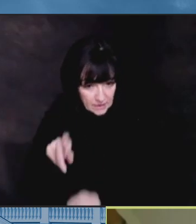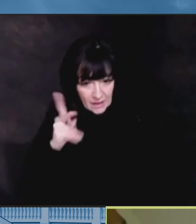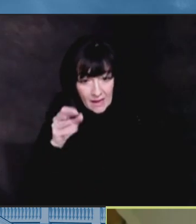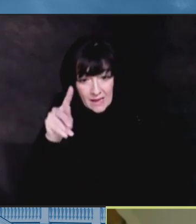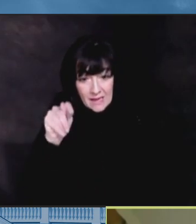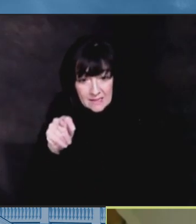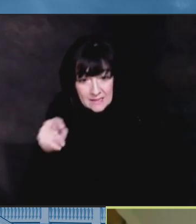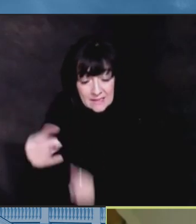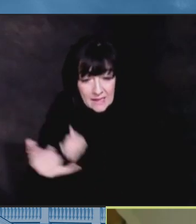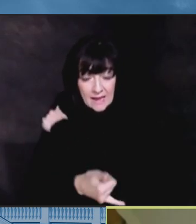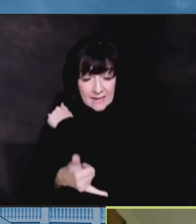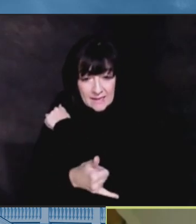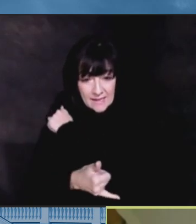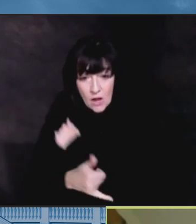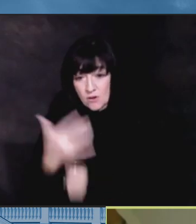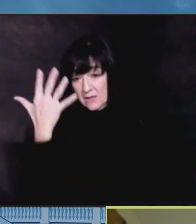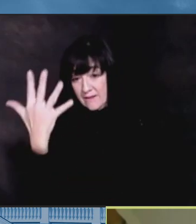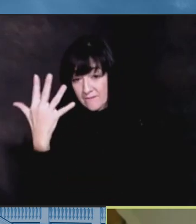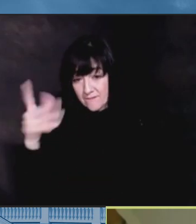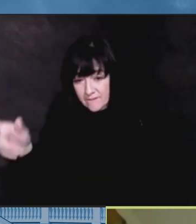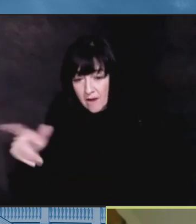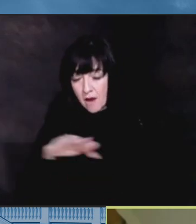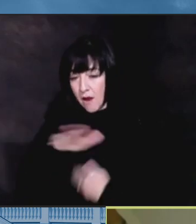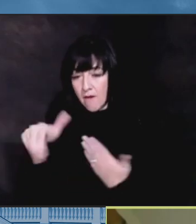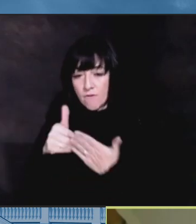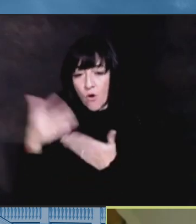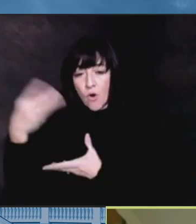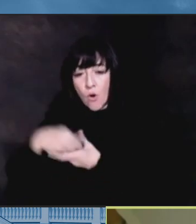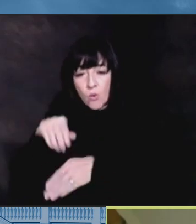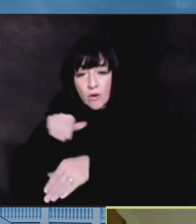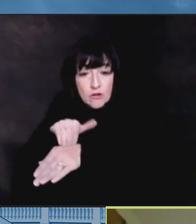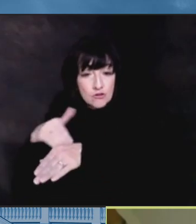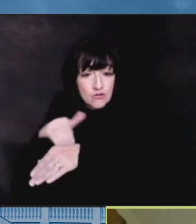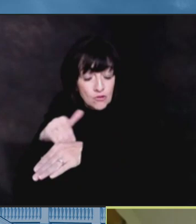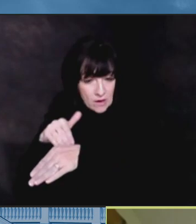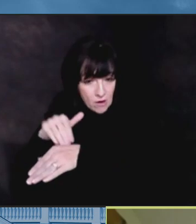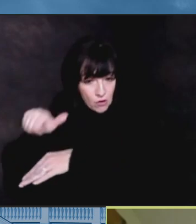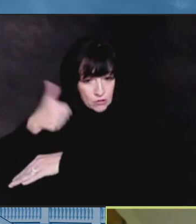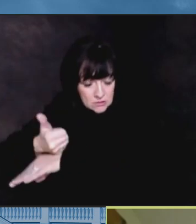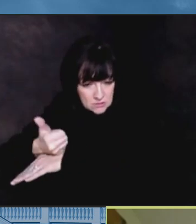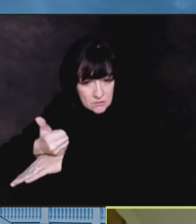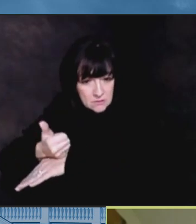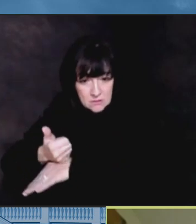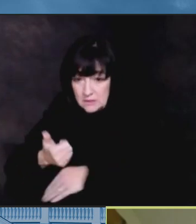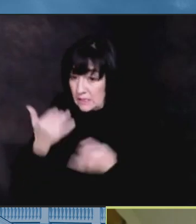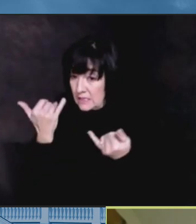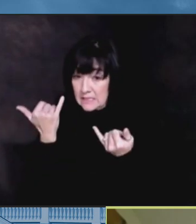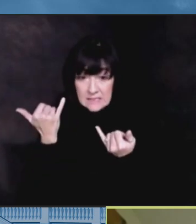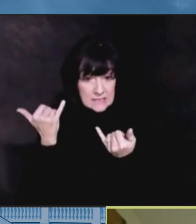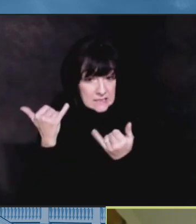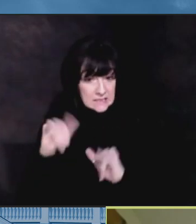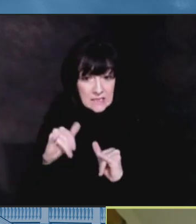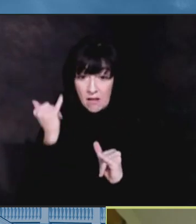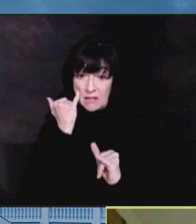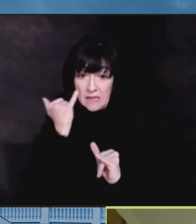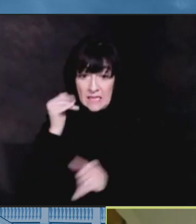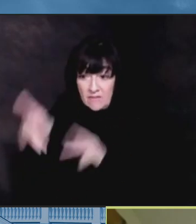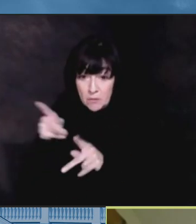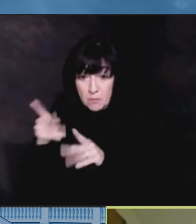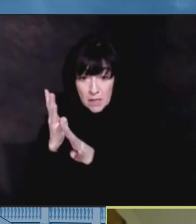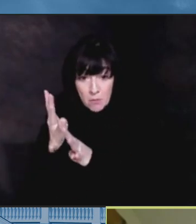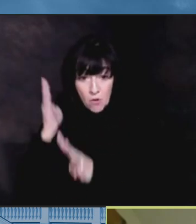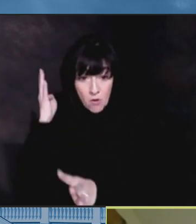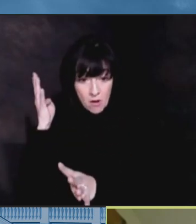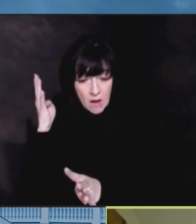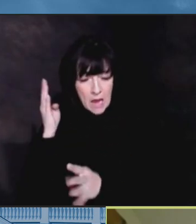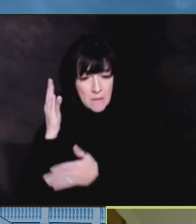all trailer-based. We could do up to 1,000 people a day. We are still not turning people away from sites. So I don't want to, by our opening comments,